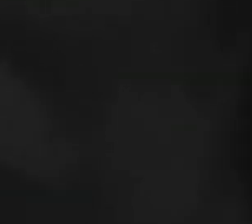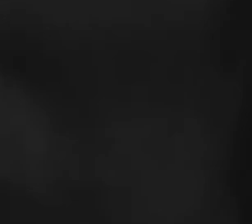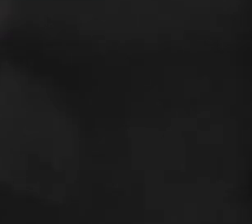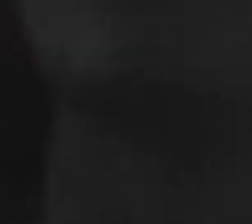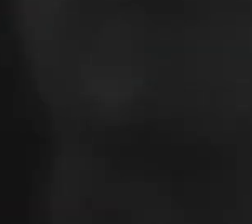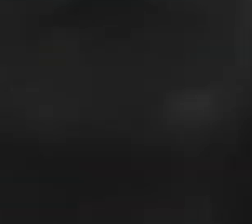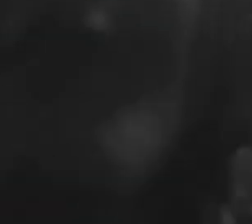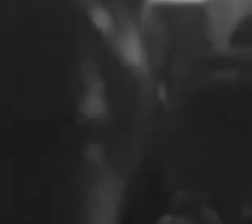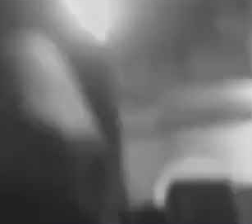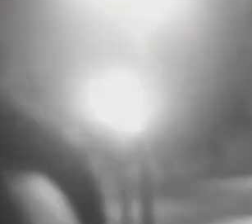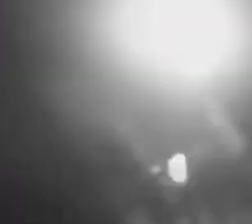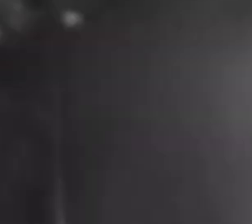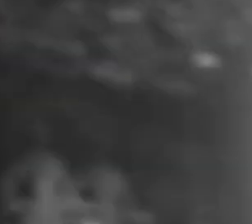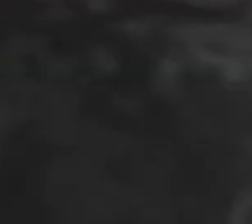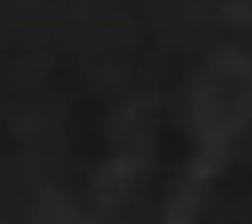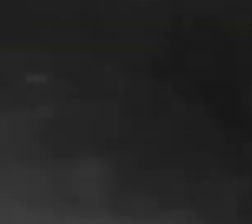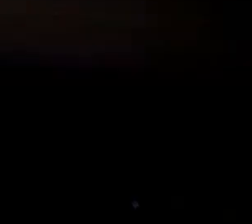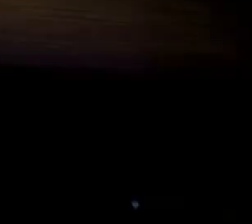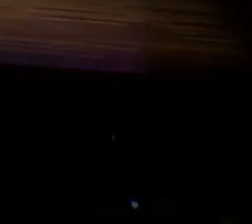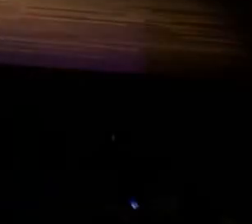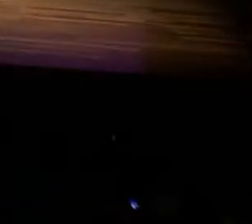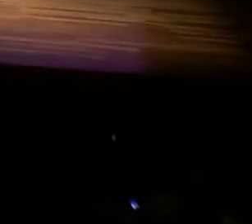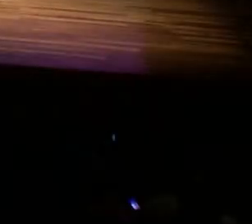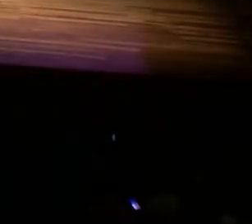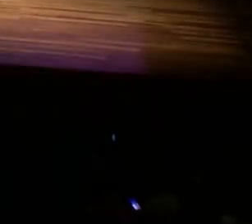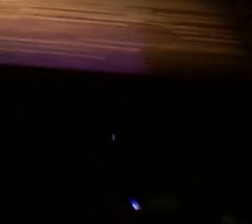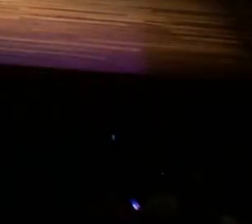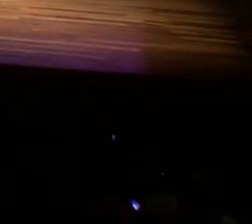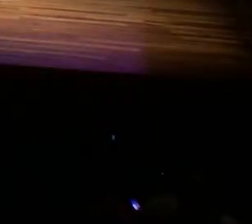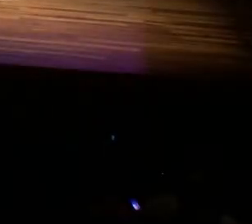Getting so much sleep.